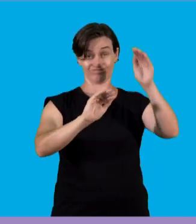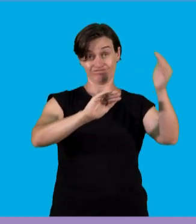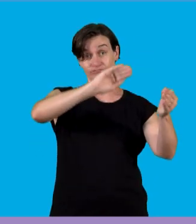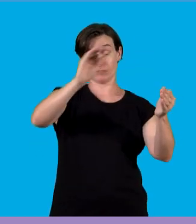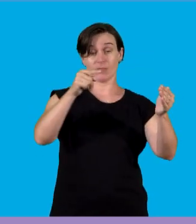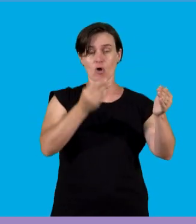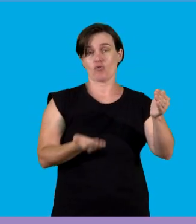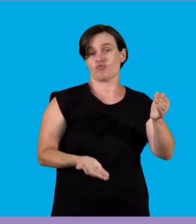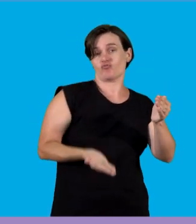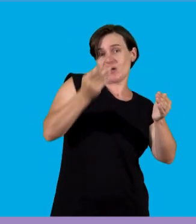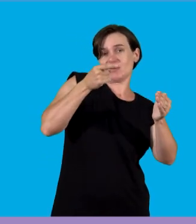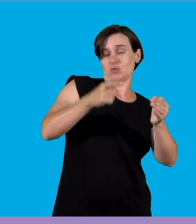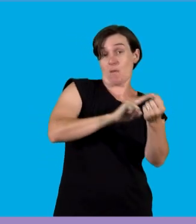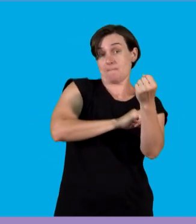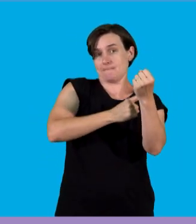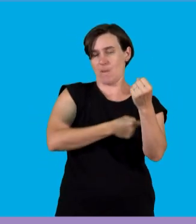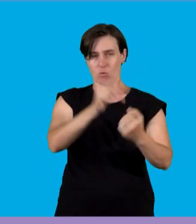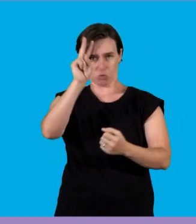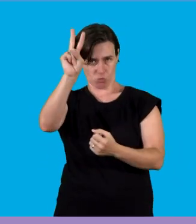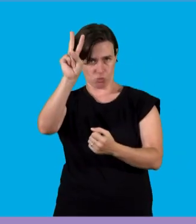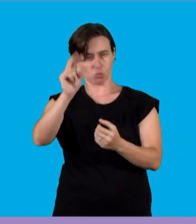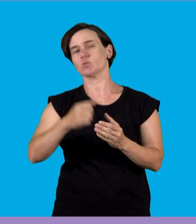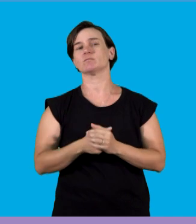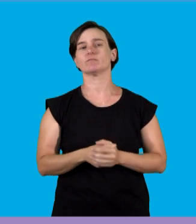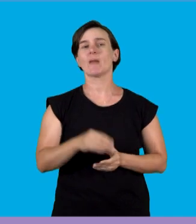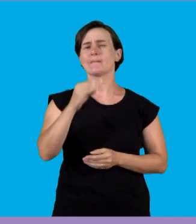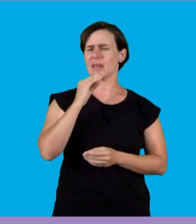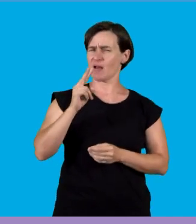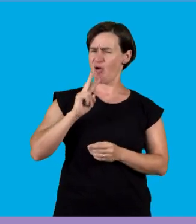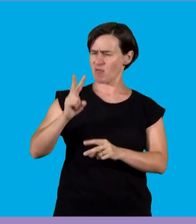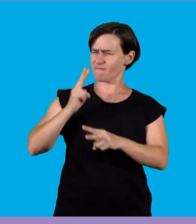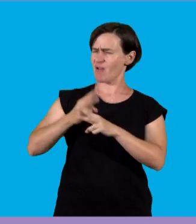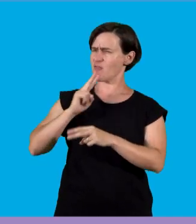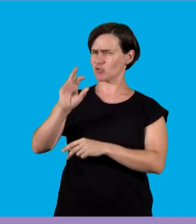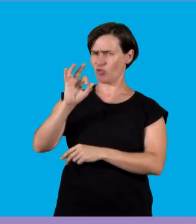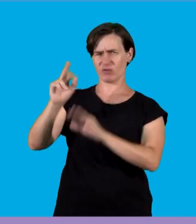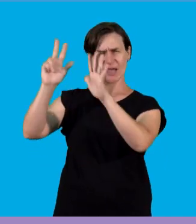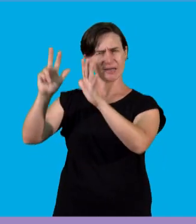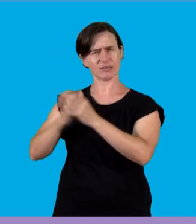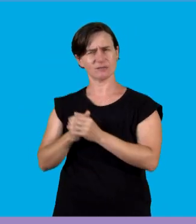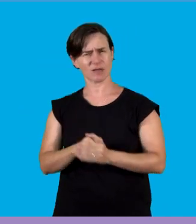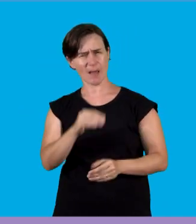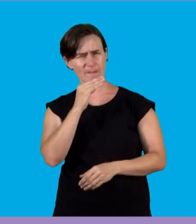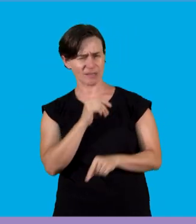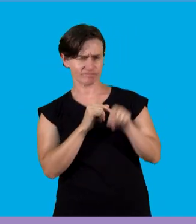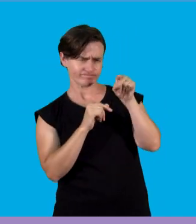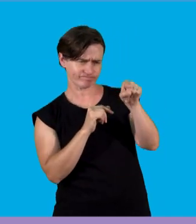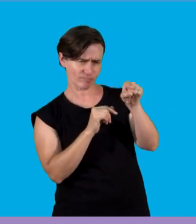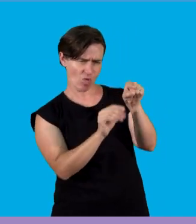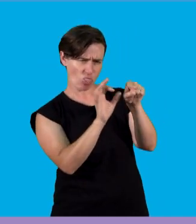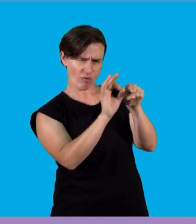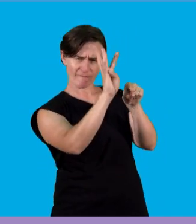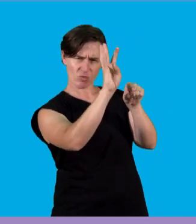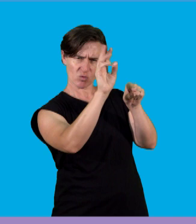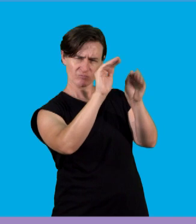exponent 4, and that was raised to a power of 2. Now our answer was 3 exponent 8. Now how could that 8 become